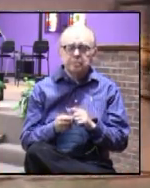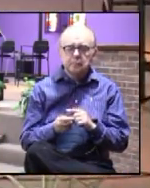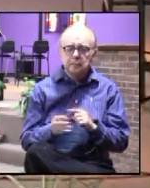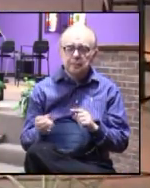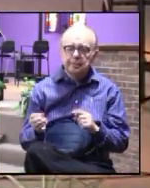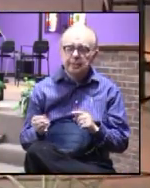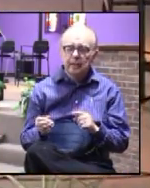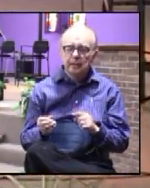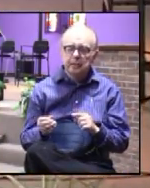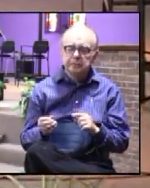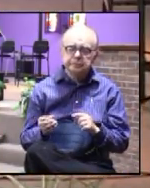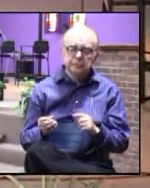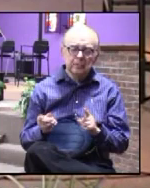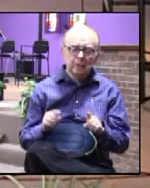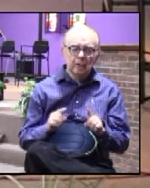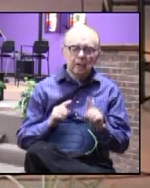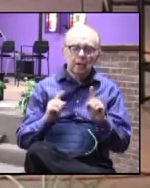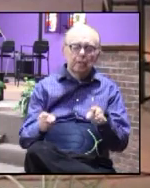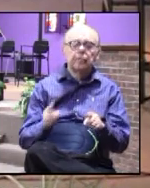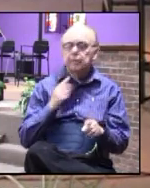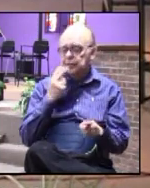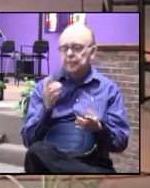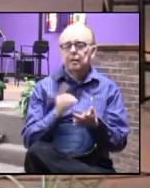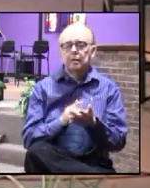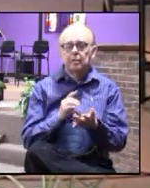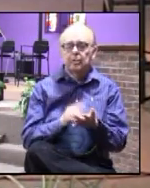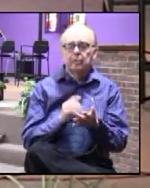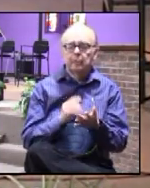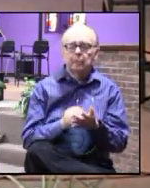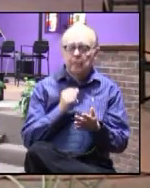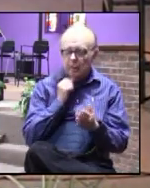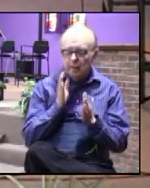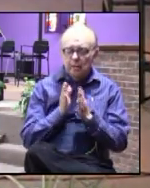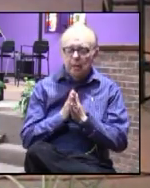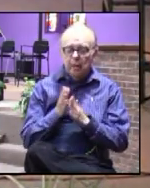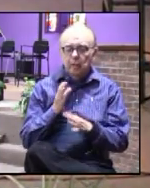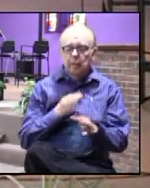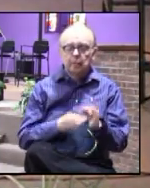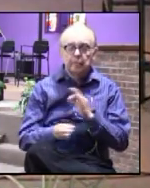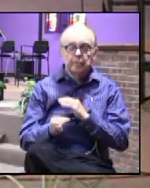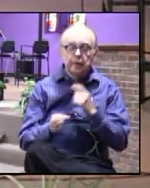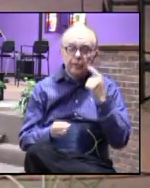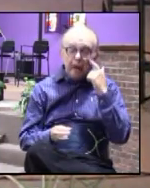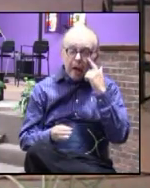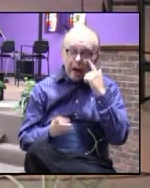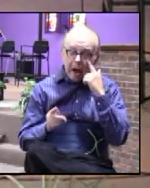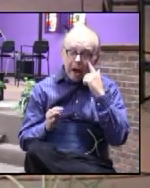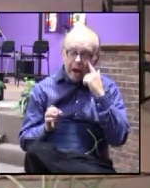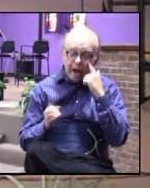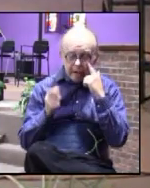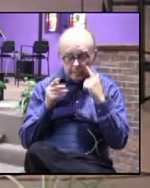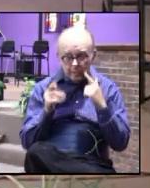And so when you go to the doctor, you don't ask him to replace your eyeballs.